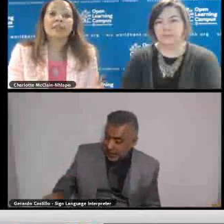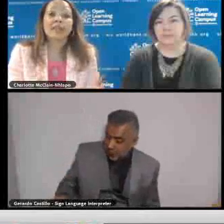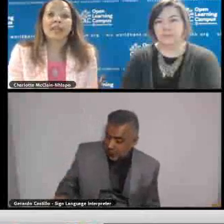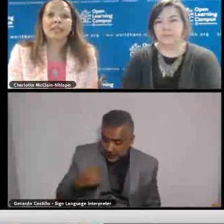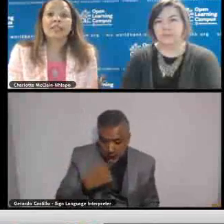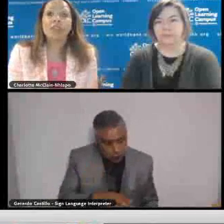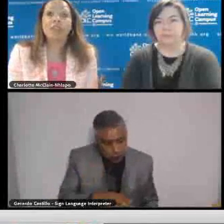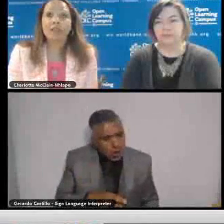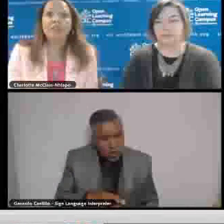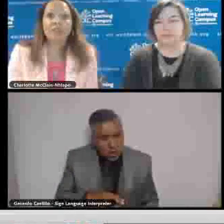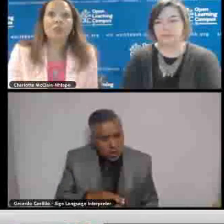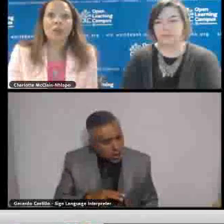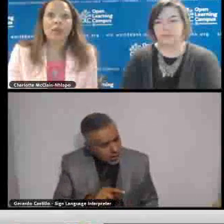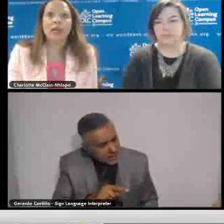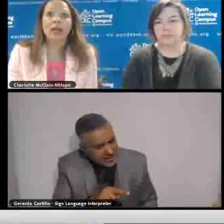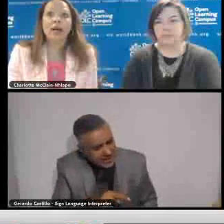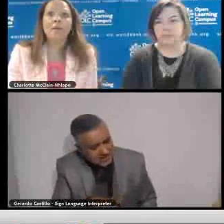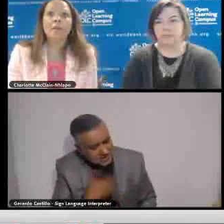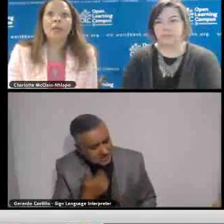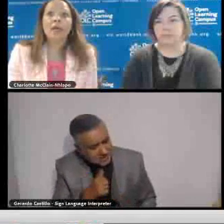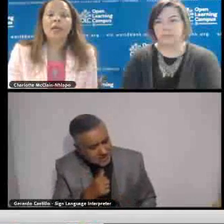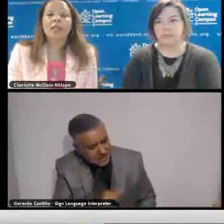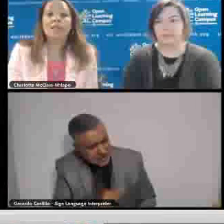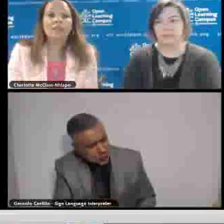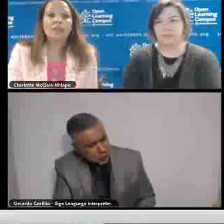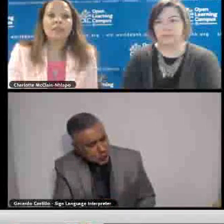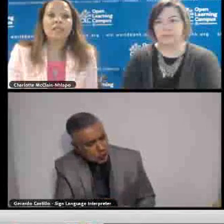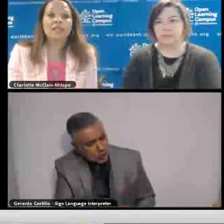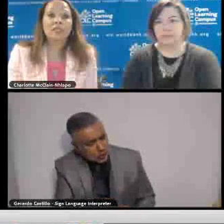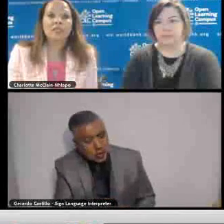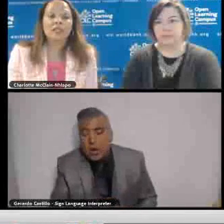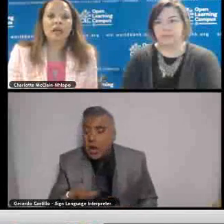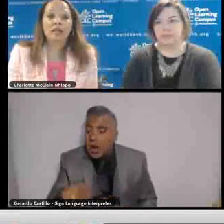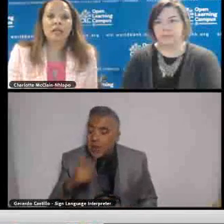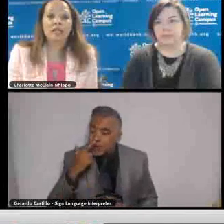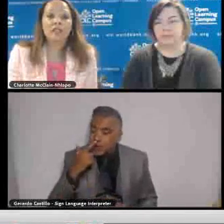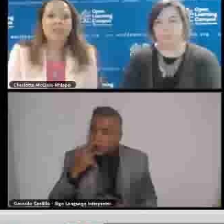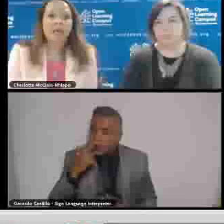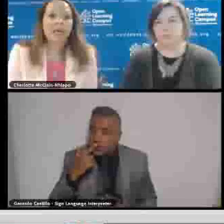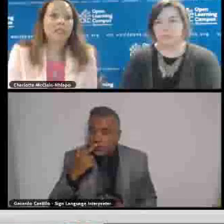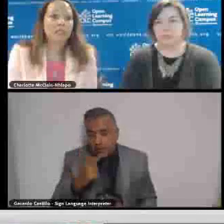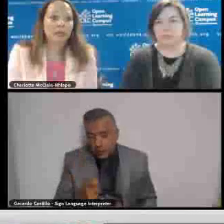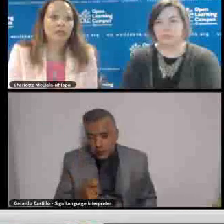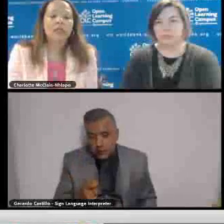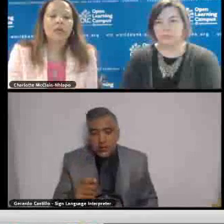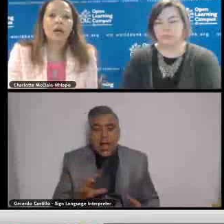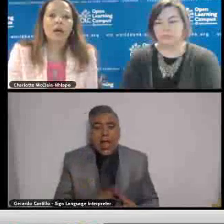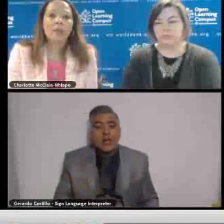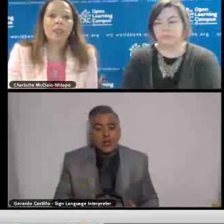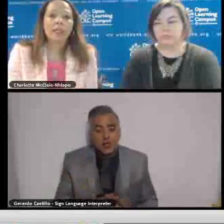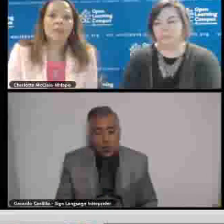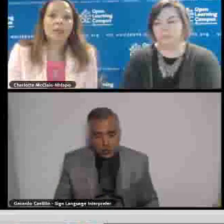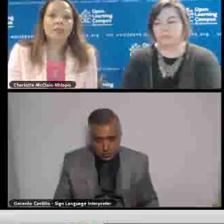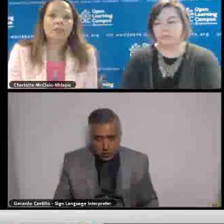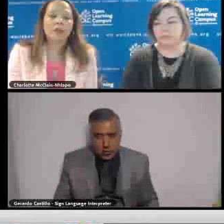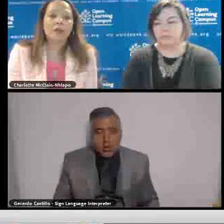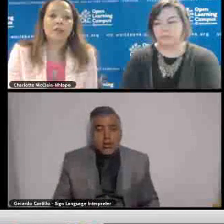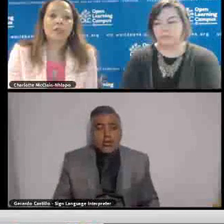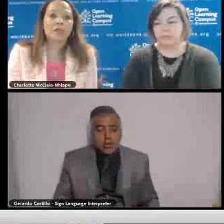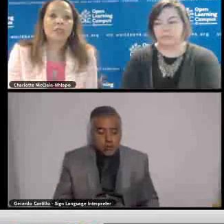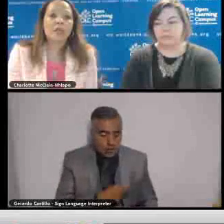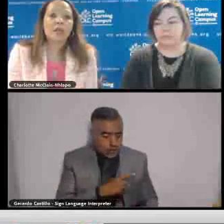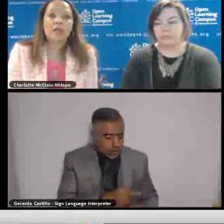is not going to work. And there was an interesting anecdote that came out of that process